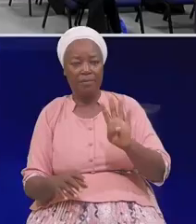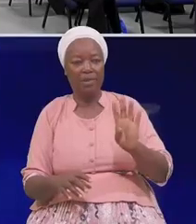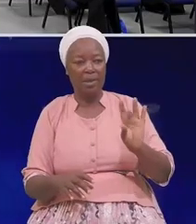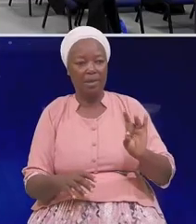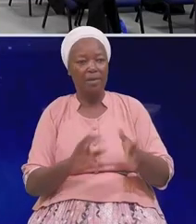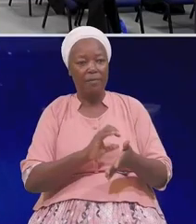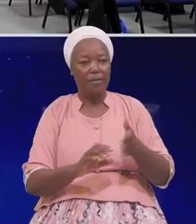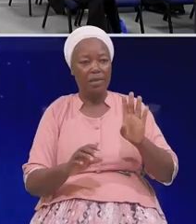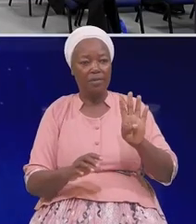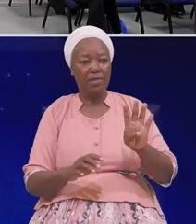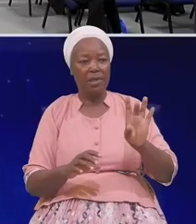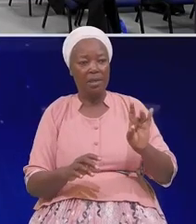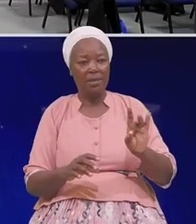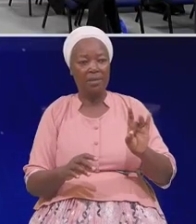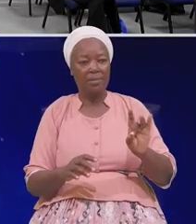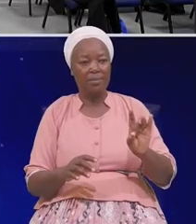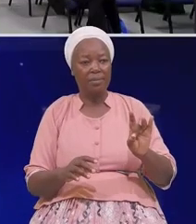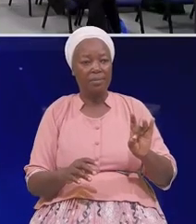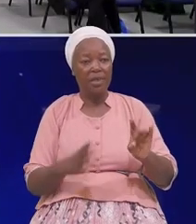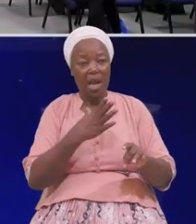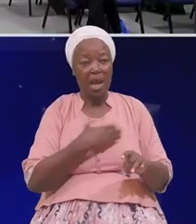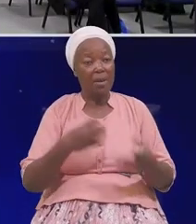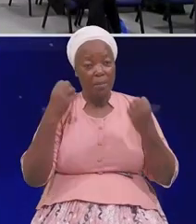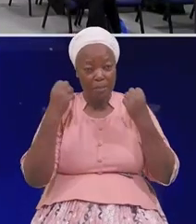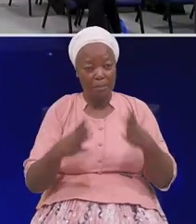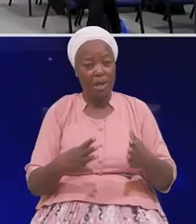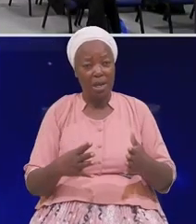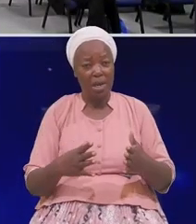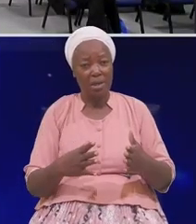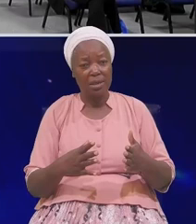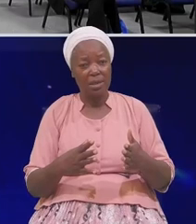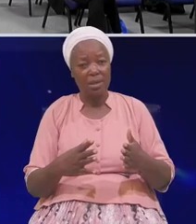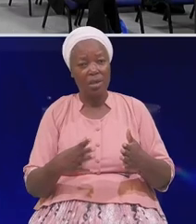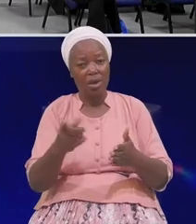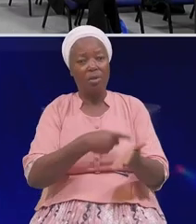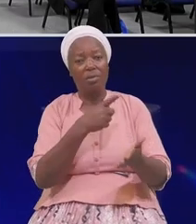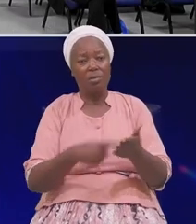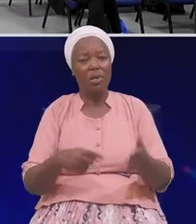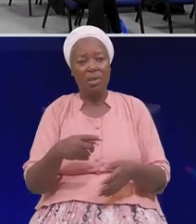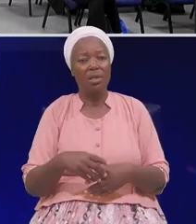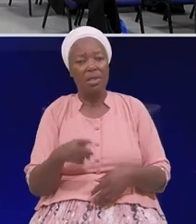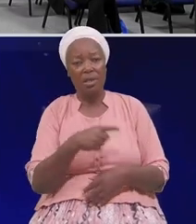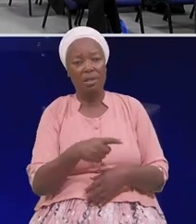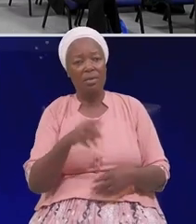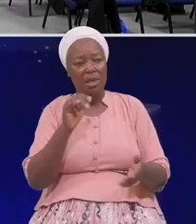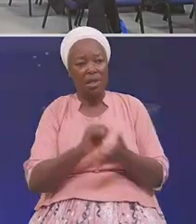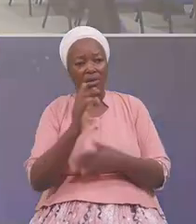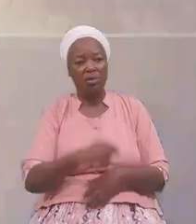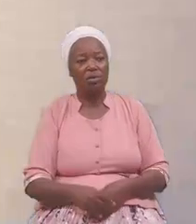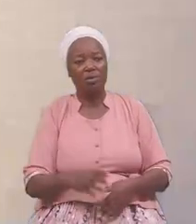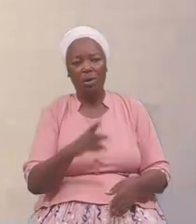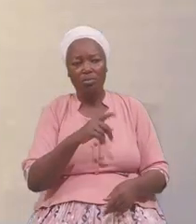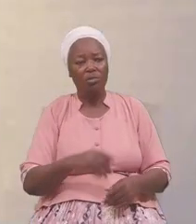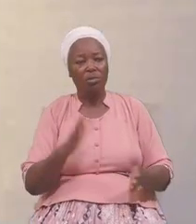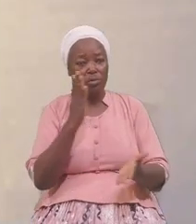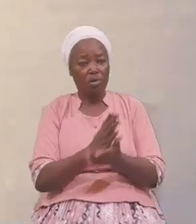In verse 48, and many charged him that he should hold